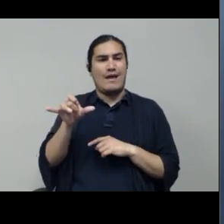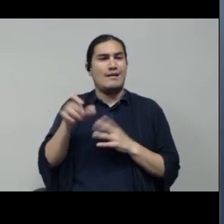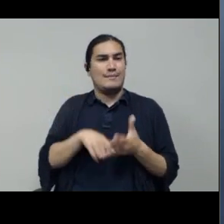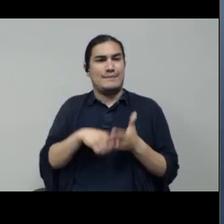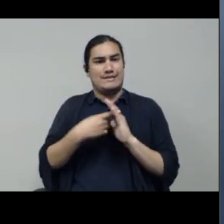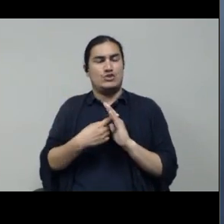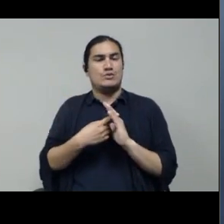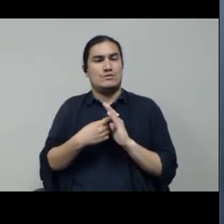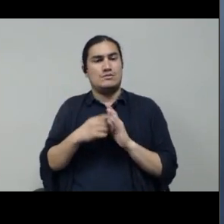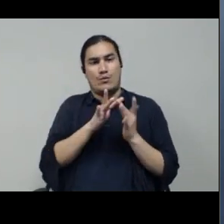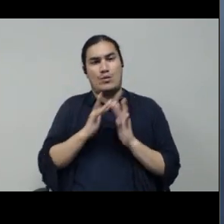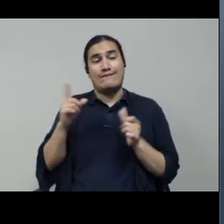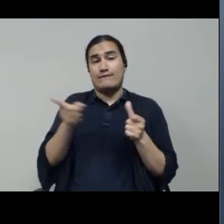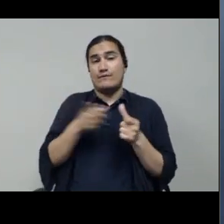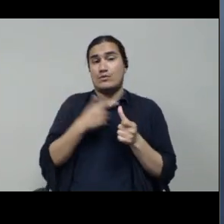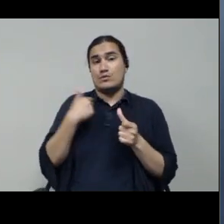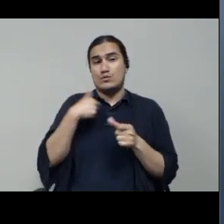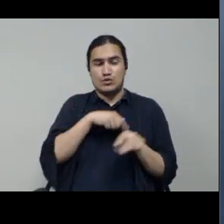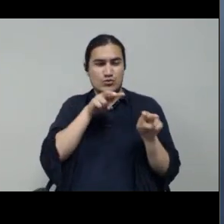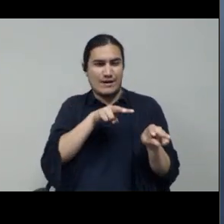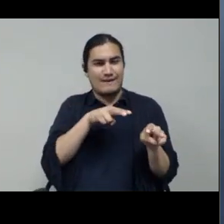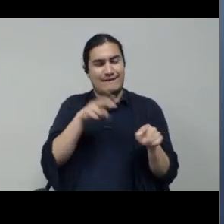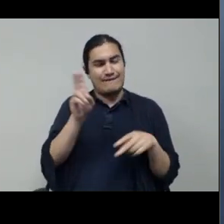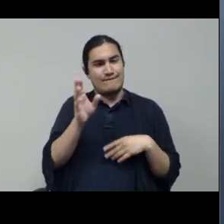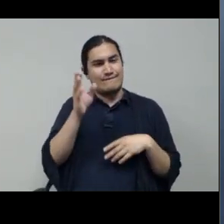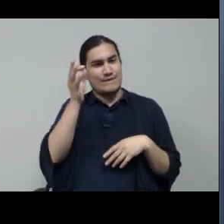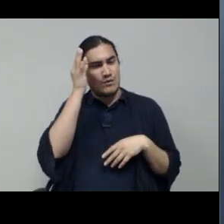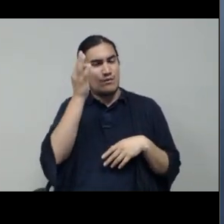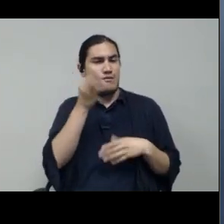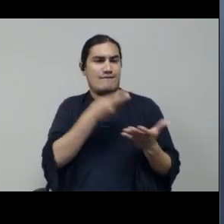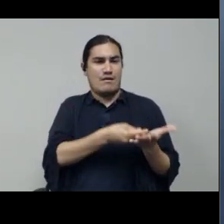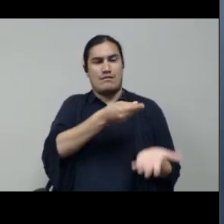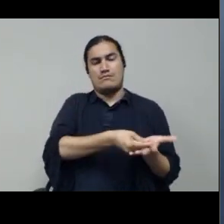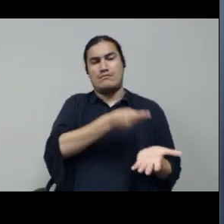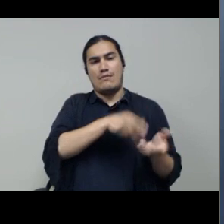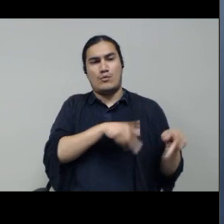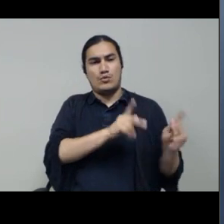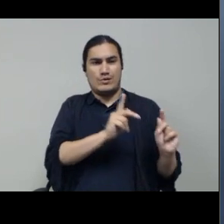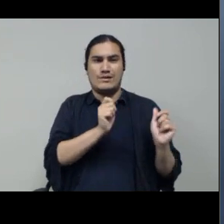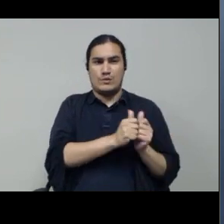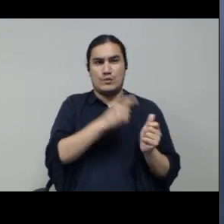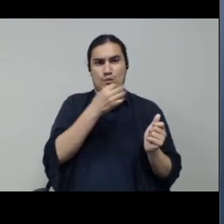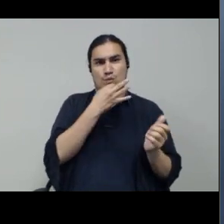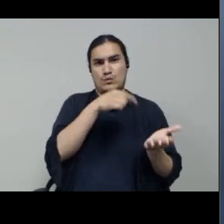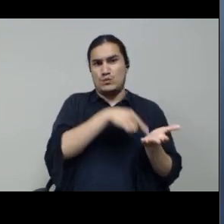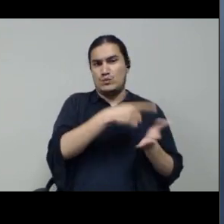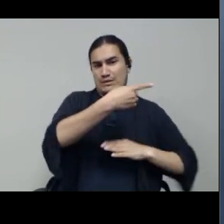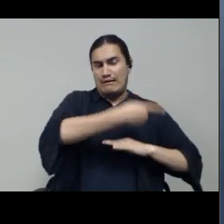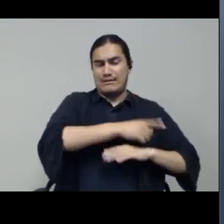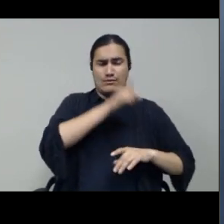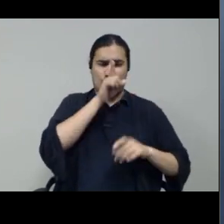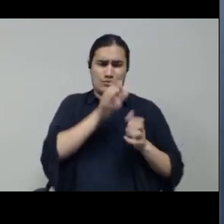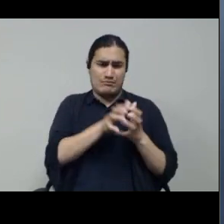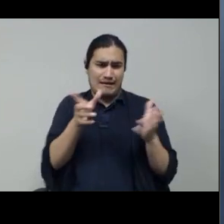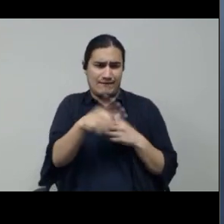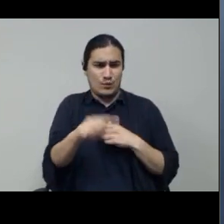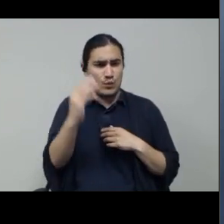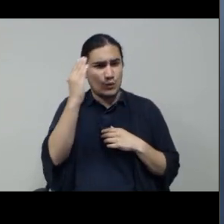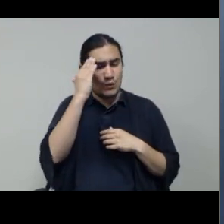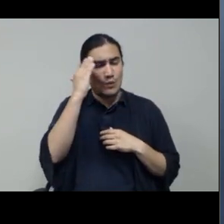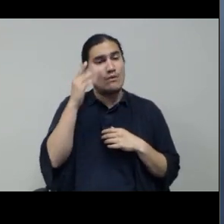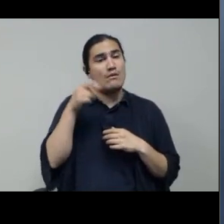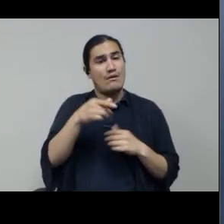we're tracking some significant federal funding opportunities with upcoming deadlines. I'm sure many are aware that there